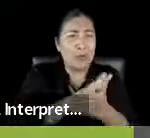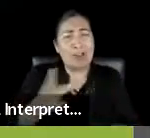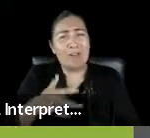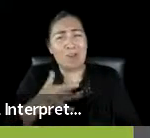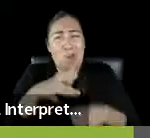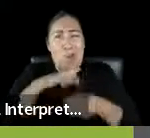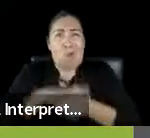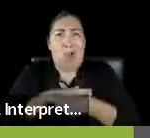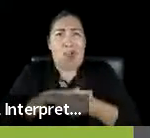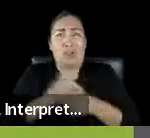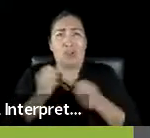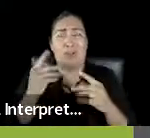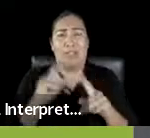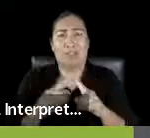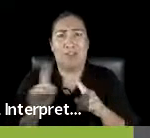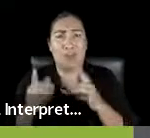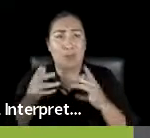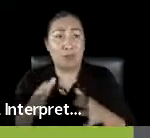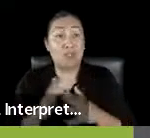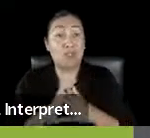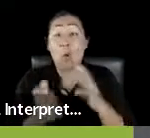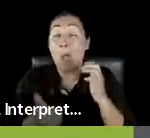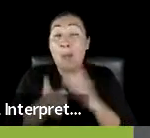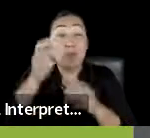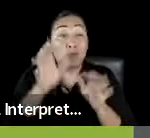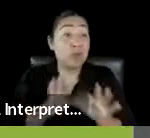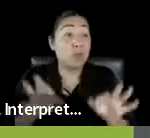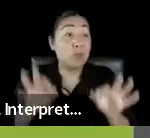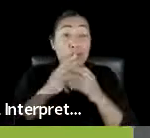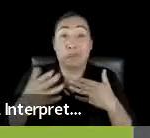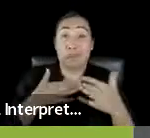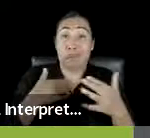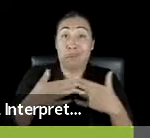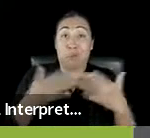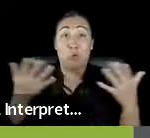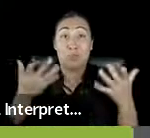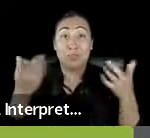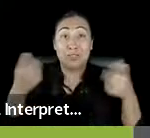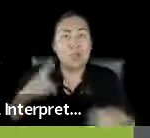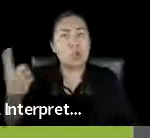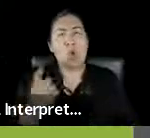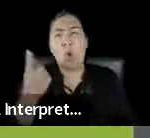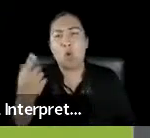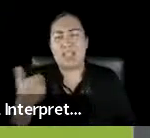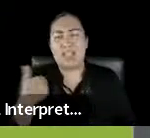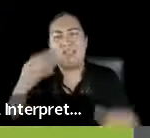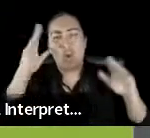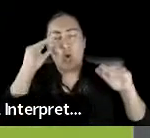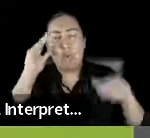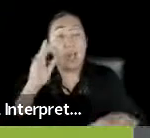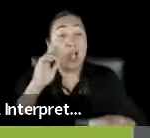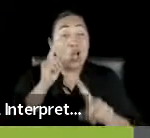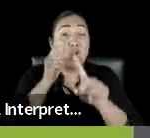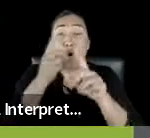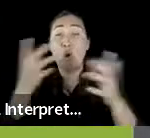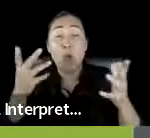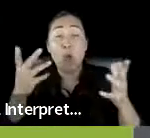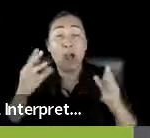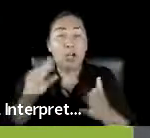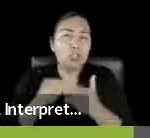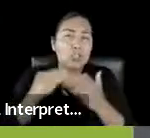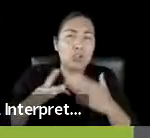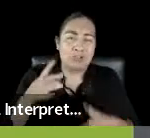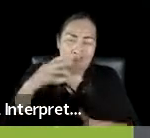different ways. What's most important is that no matter what is happening, there's always hope. Our goal is that the students feel that